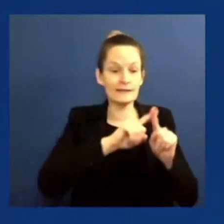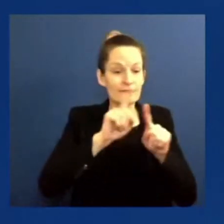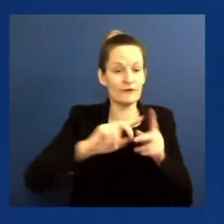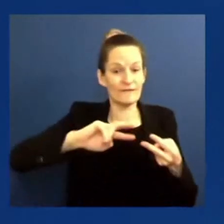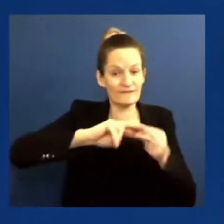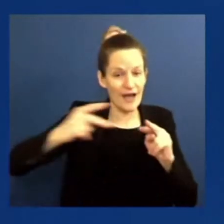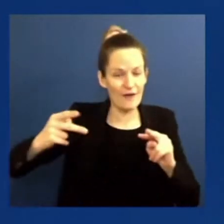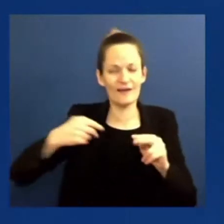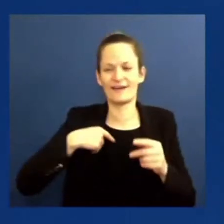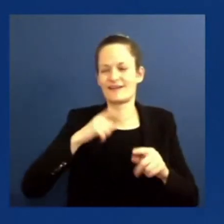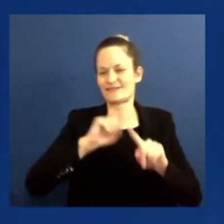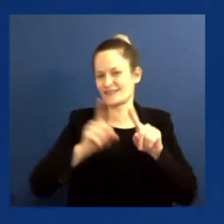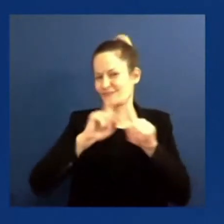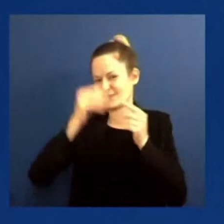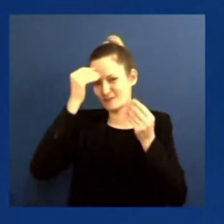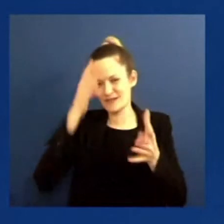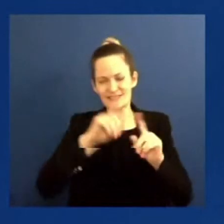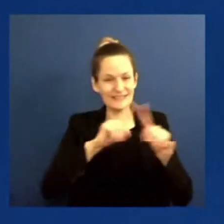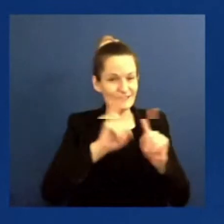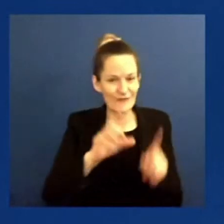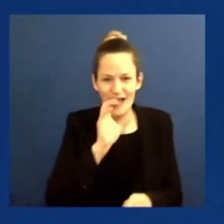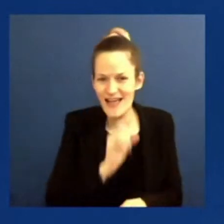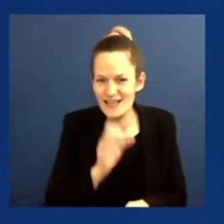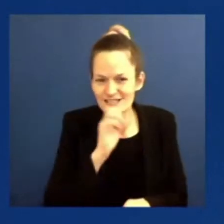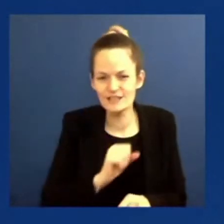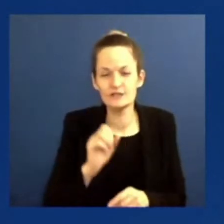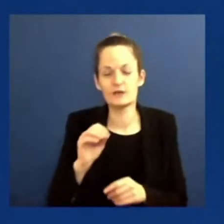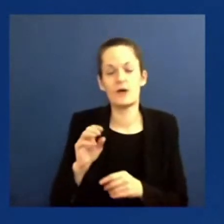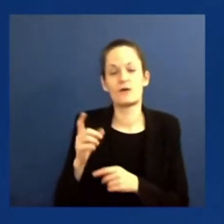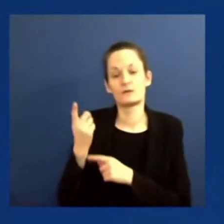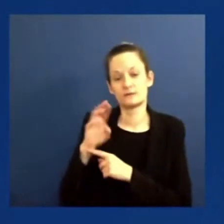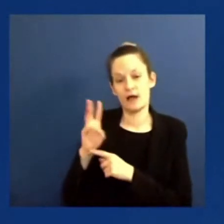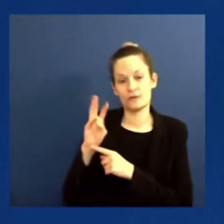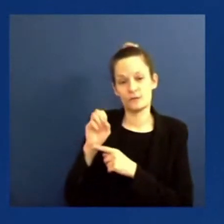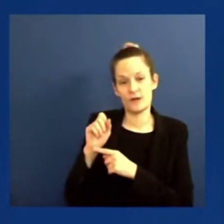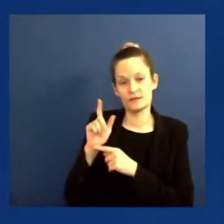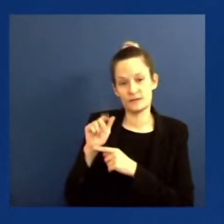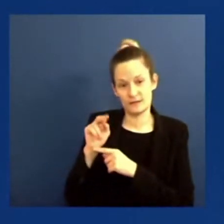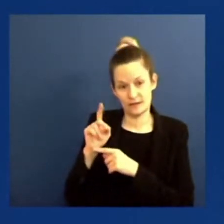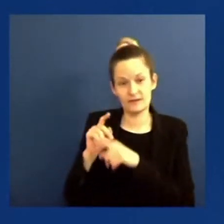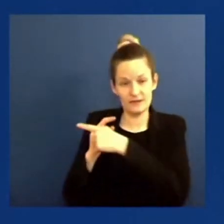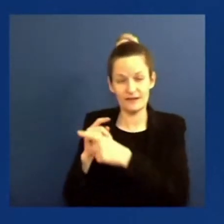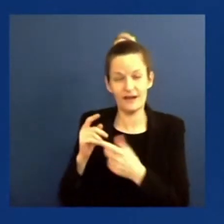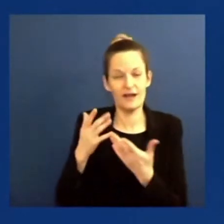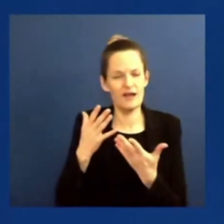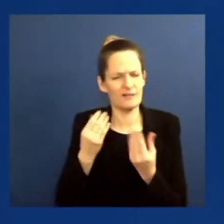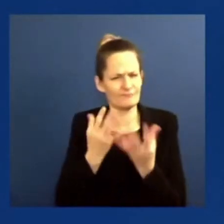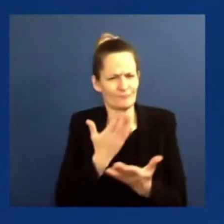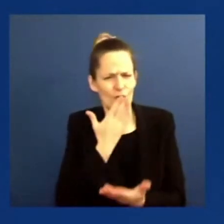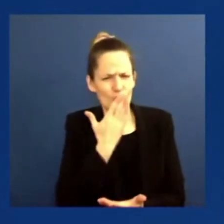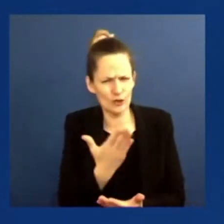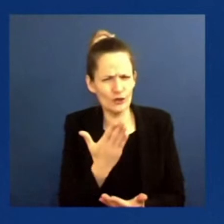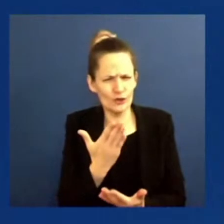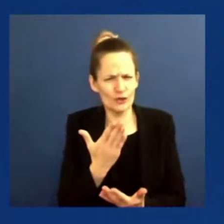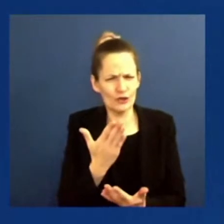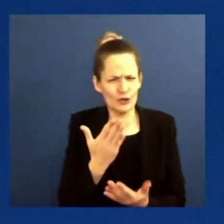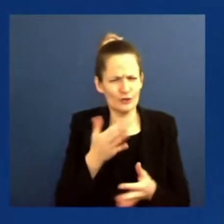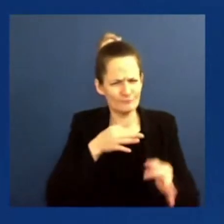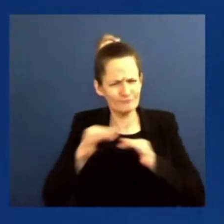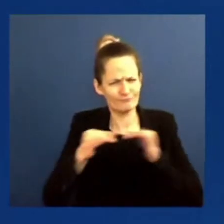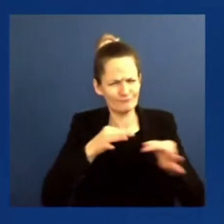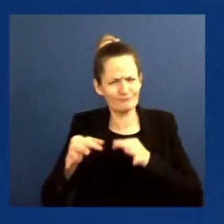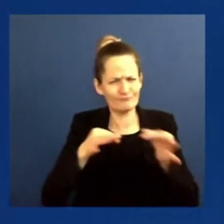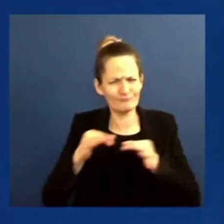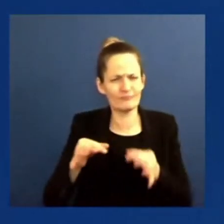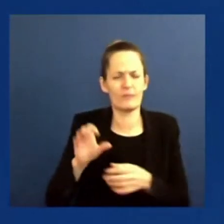just gave you a very nice delineation of what the effectiveness is against Omicron, and I did in my own